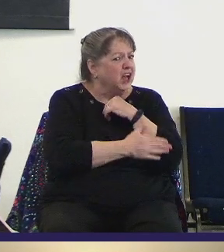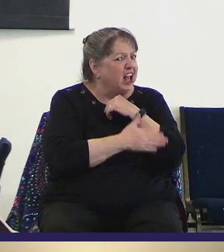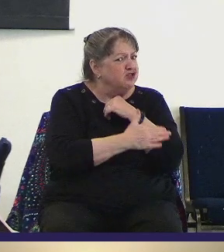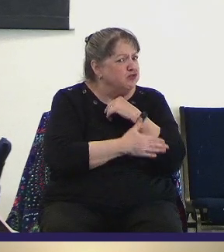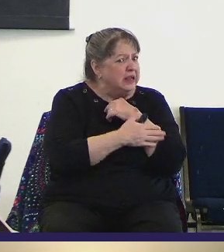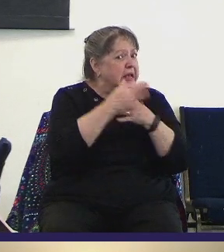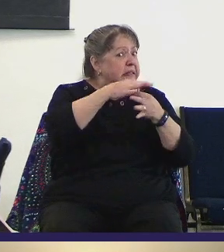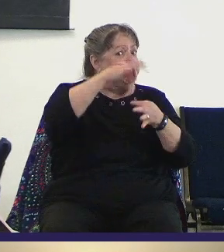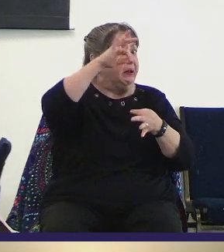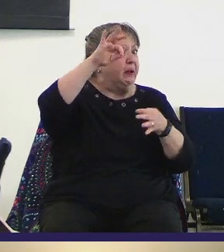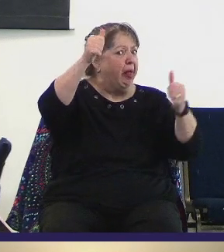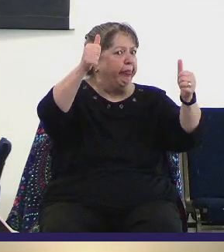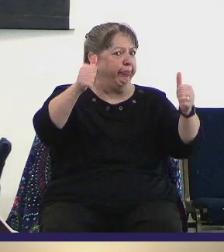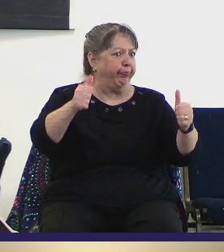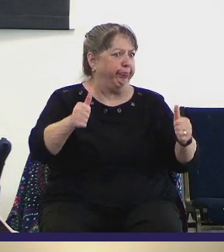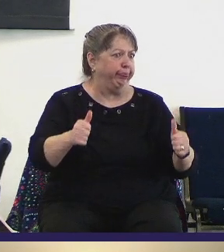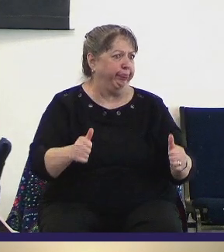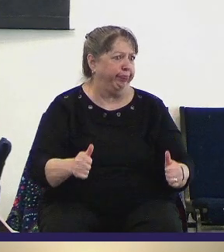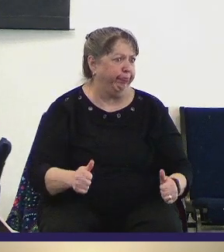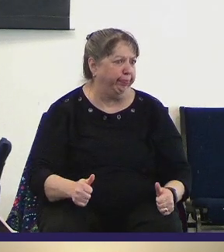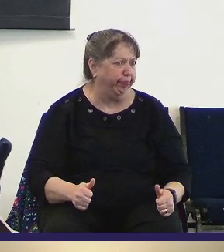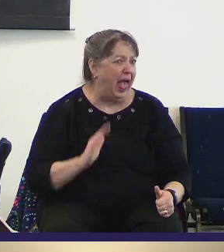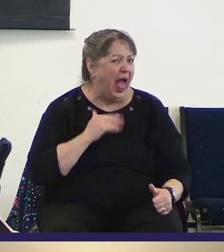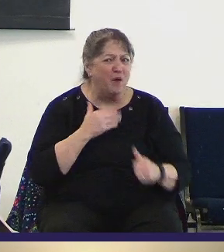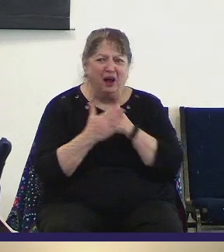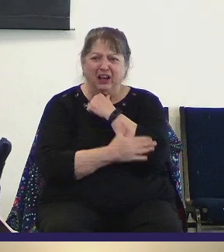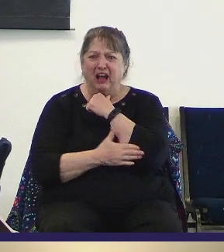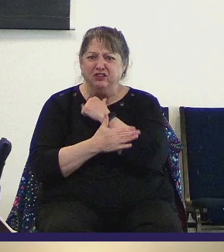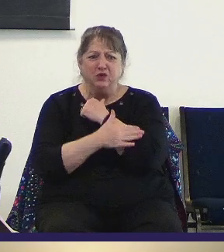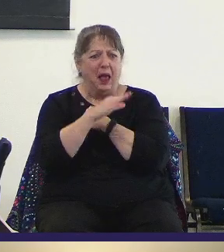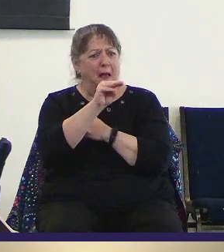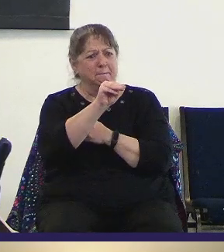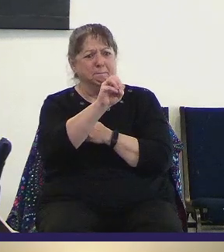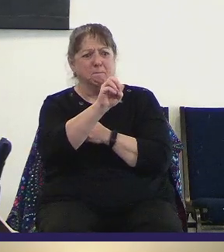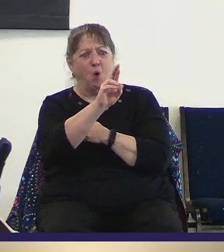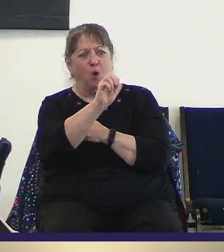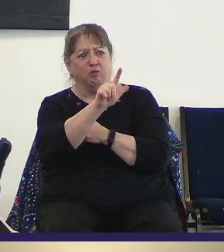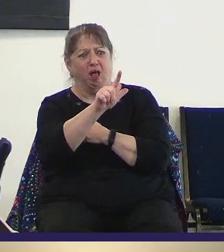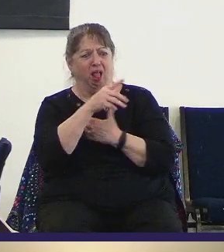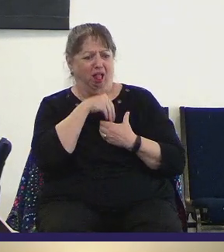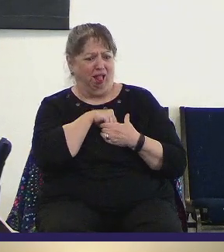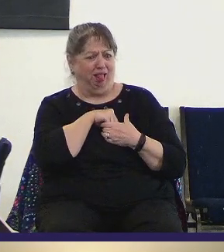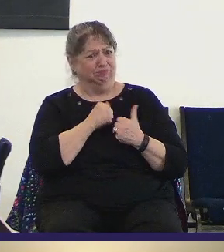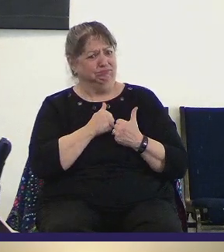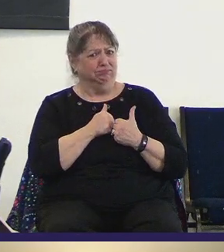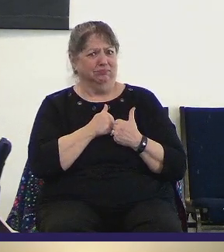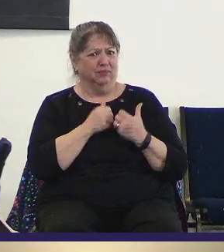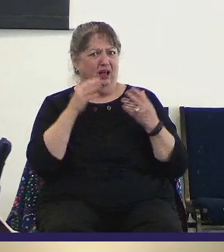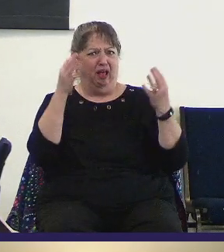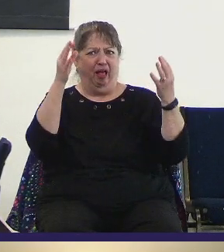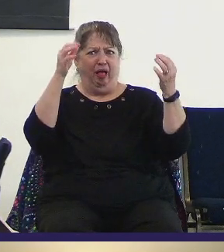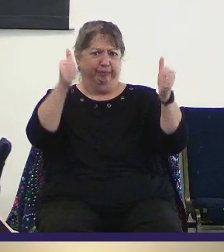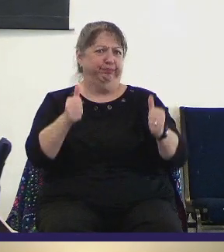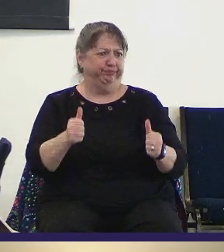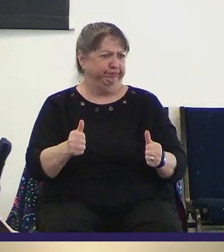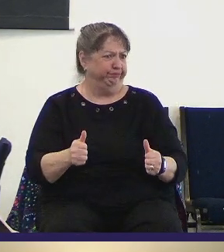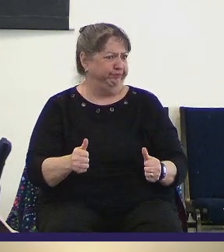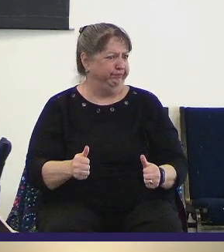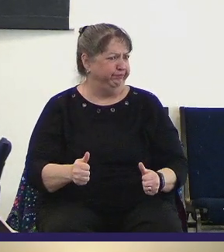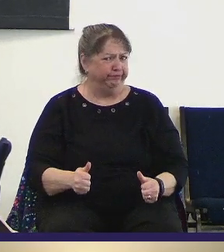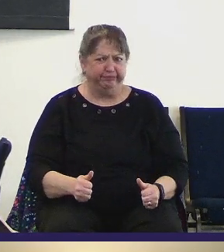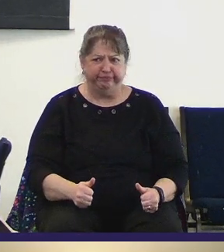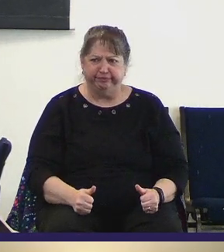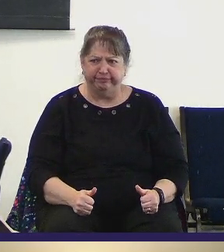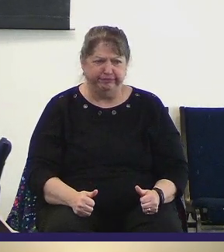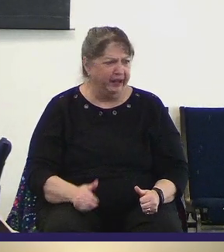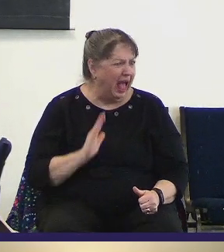across all of our 50 states, a lot of things that were once spiritual morality issues are